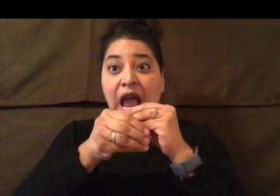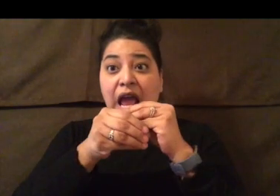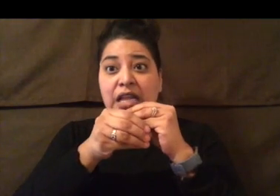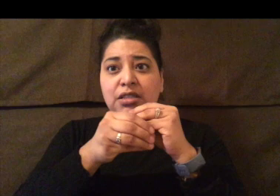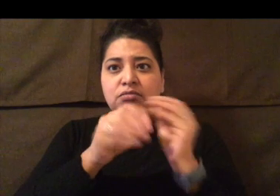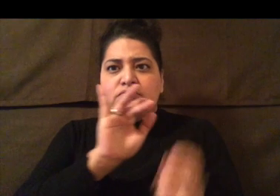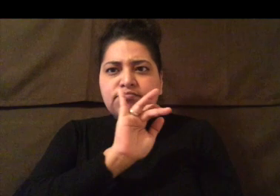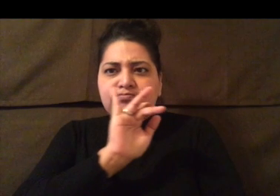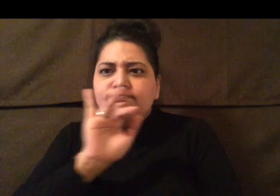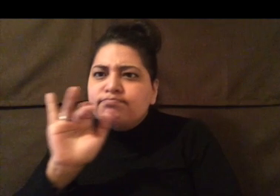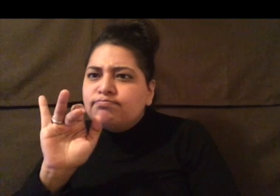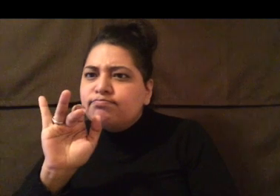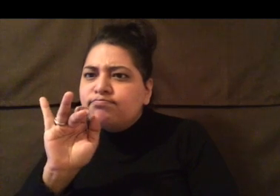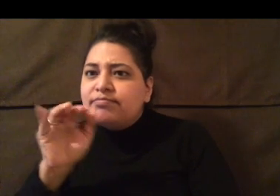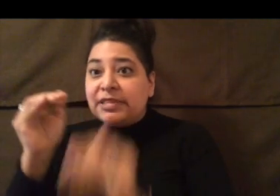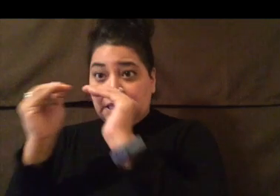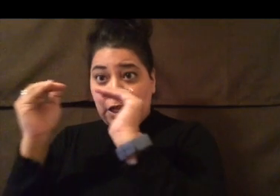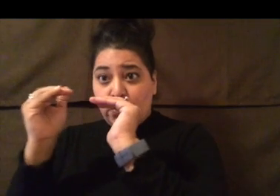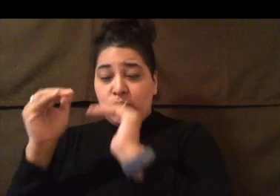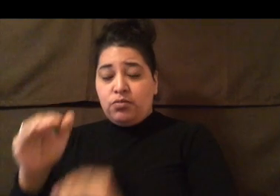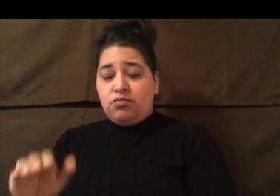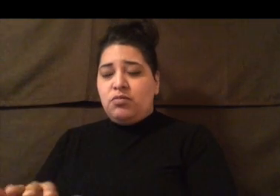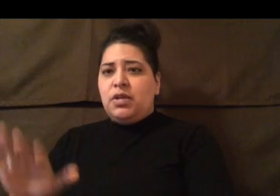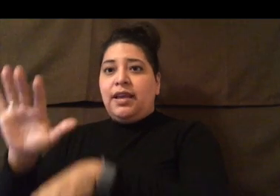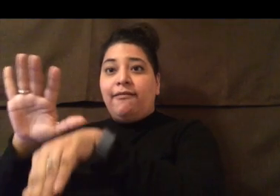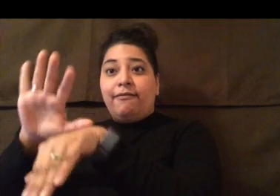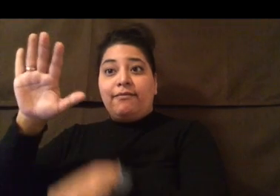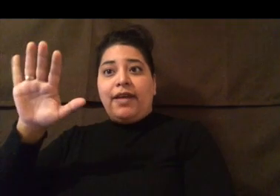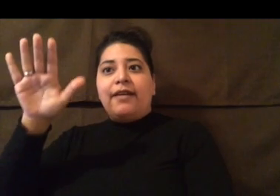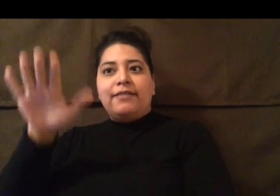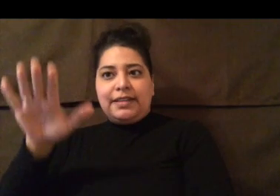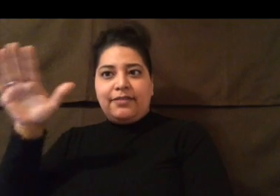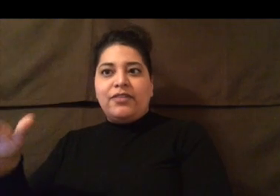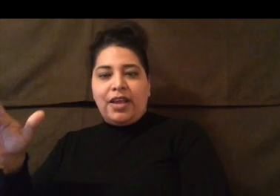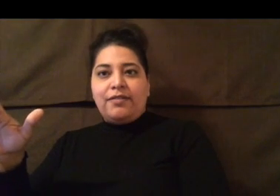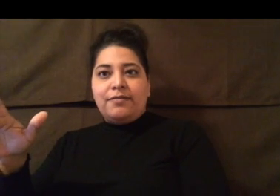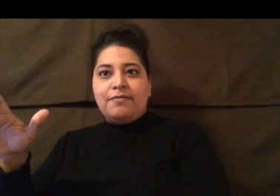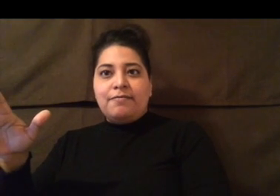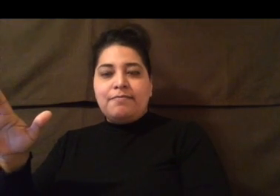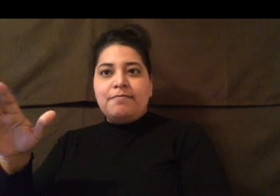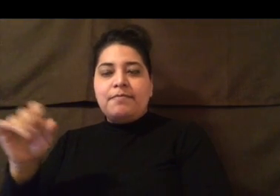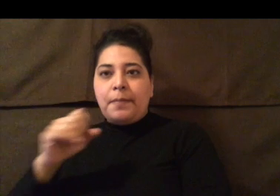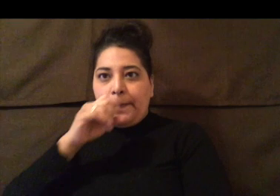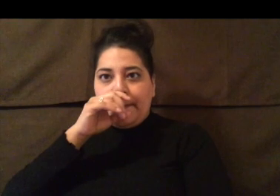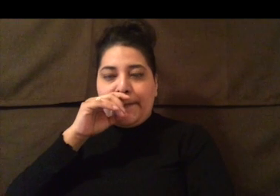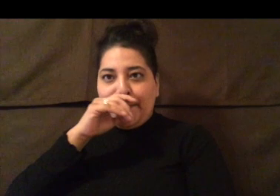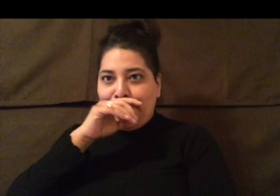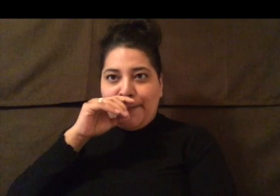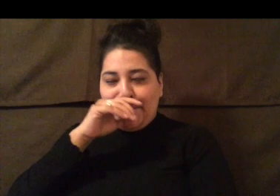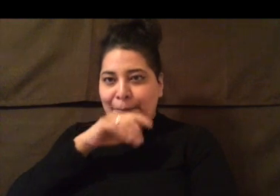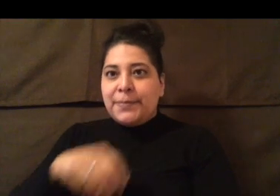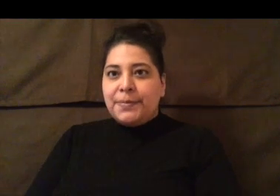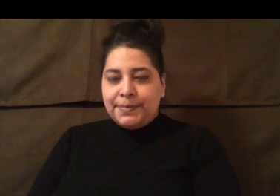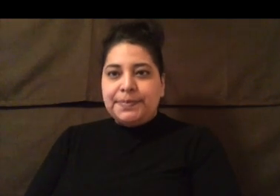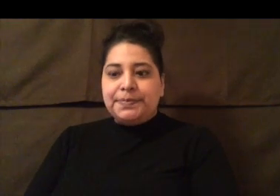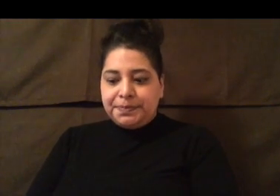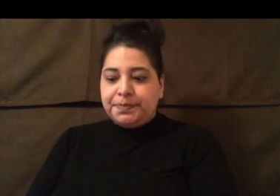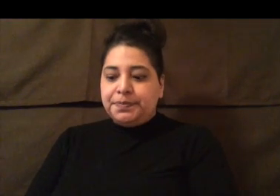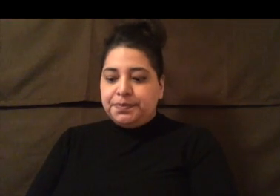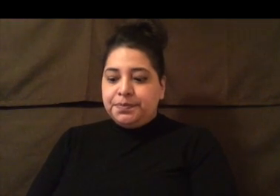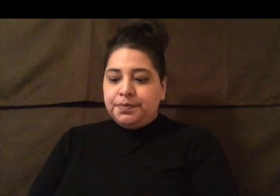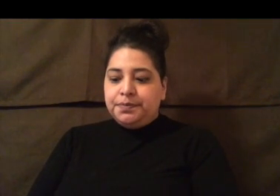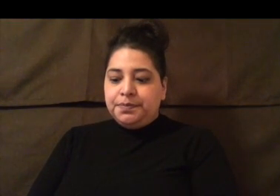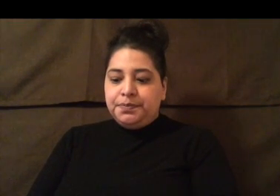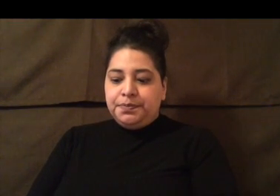3:30 plus something, right, is going to give us the end time, and the end time was